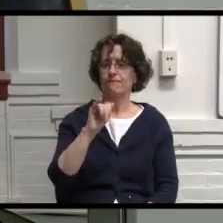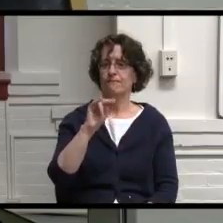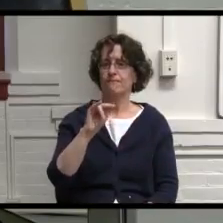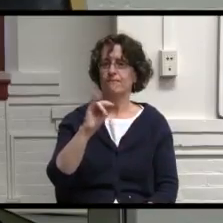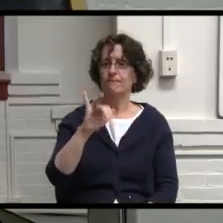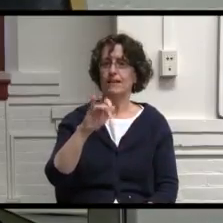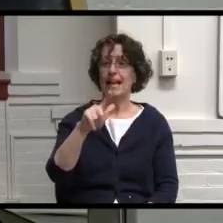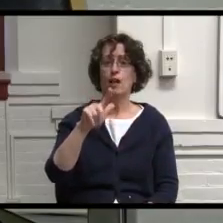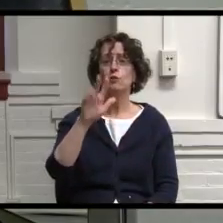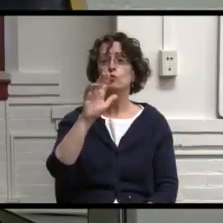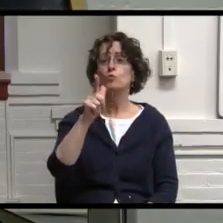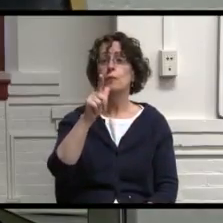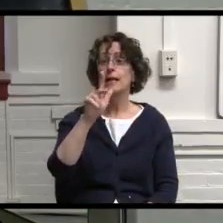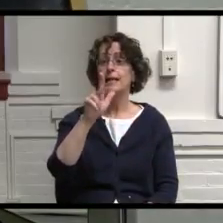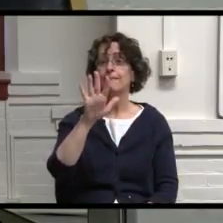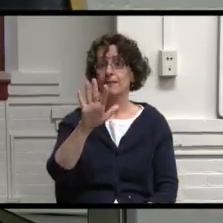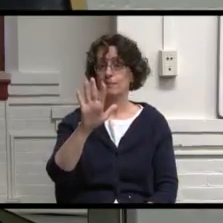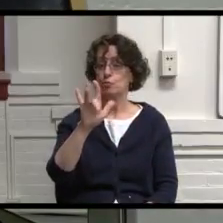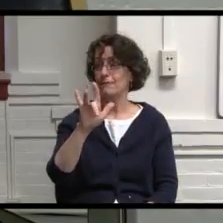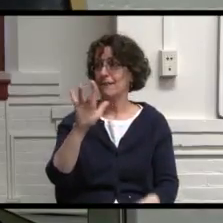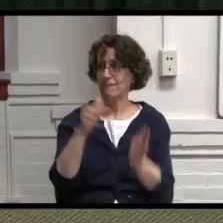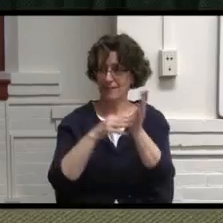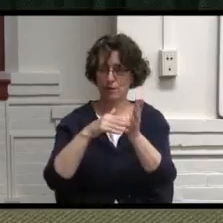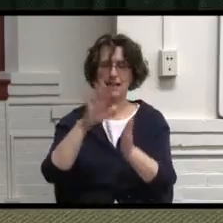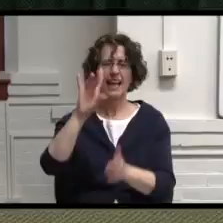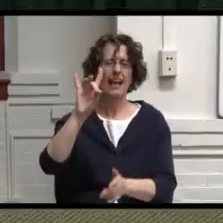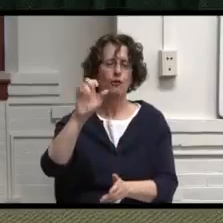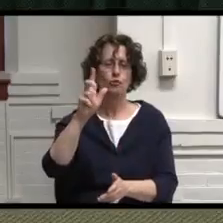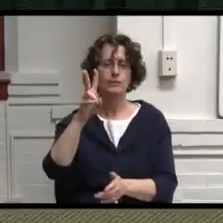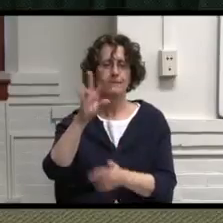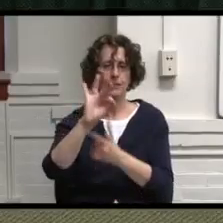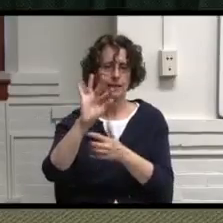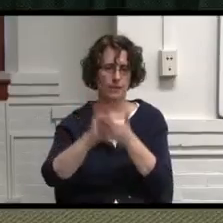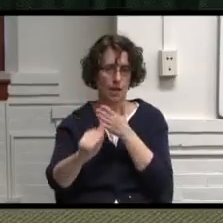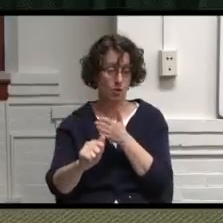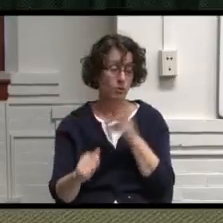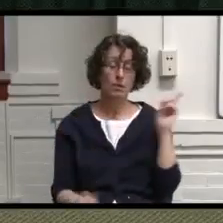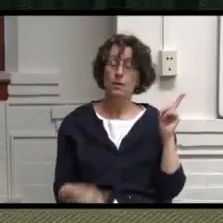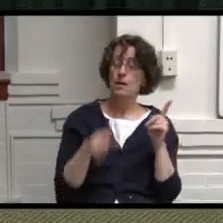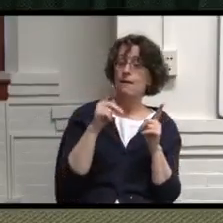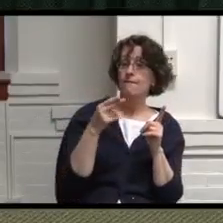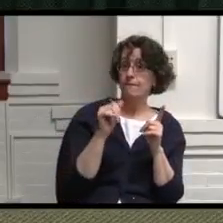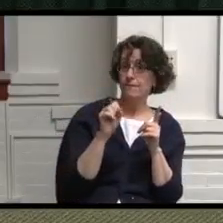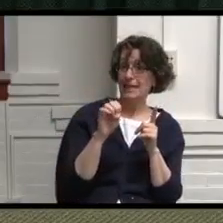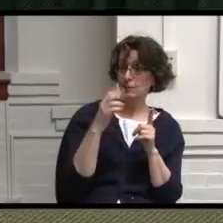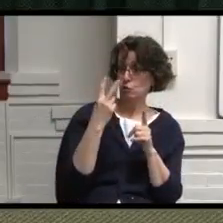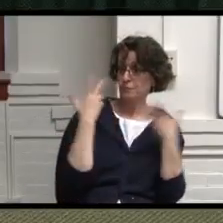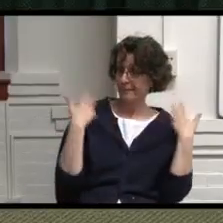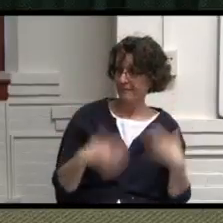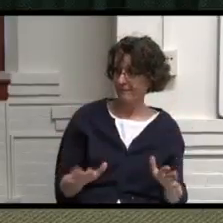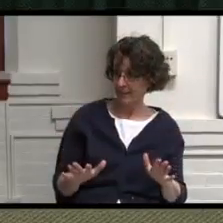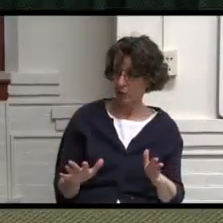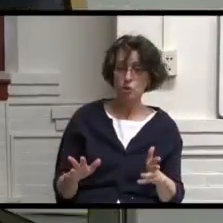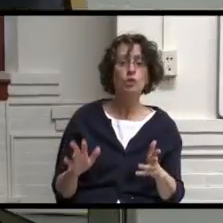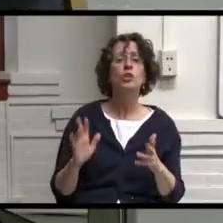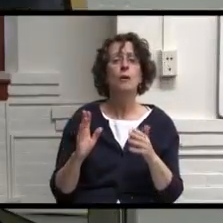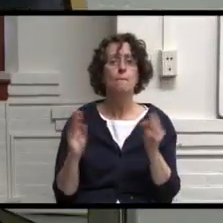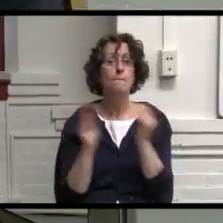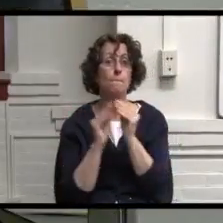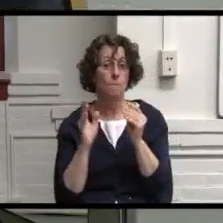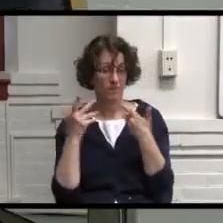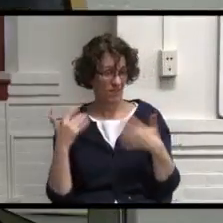$29,875. Now, will Phase 2, will that complete the No. project, or are there more One more. phases? There'll be more